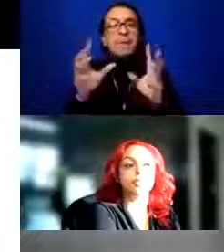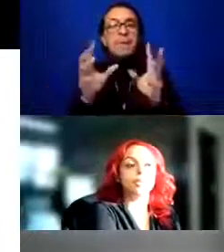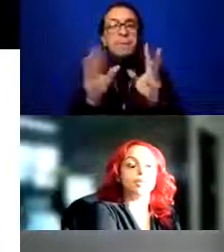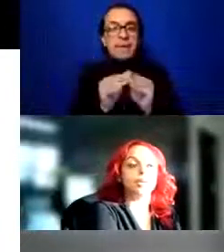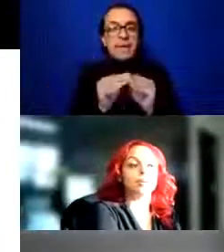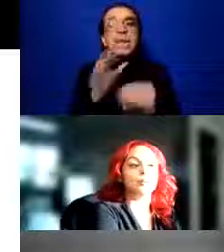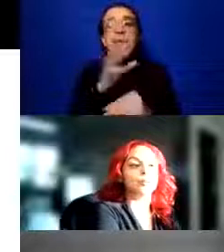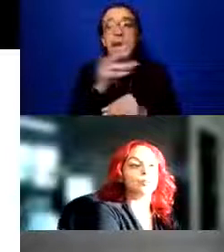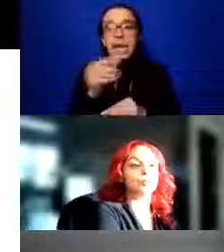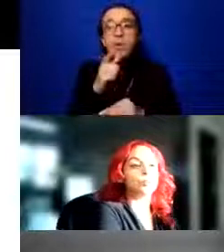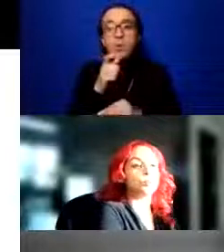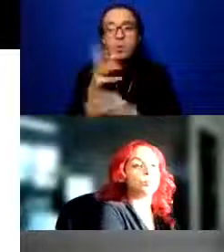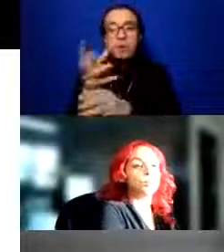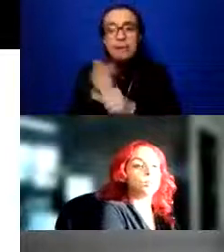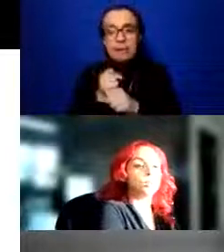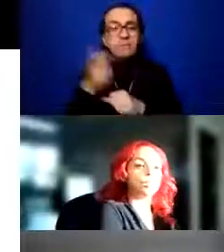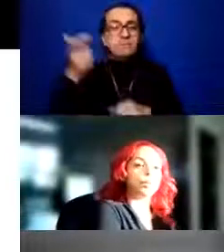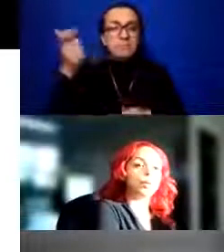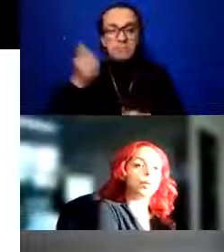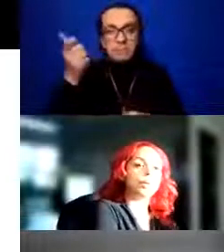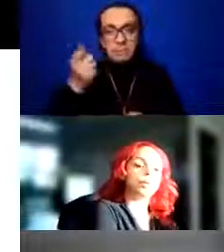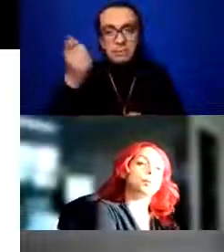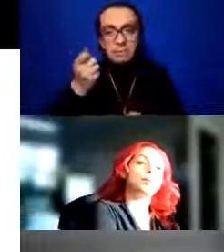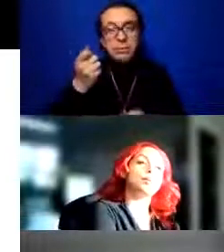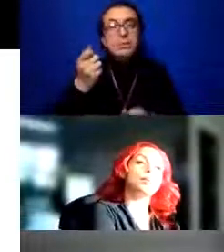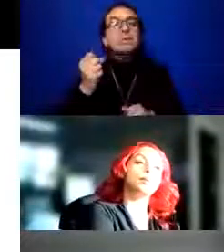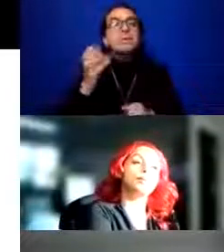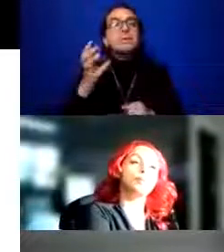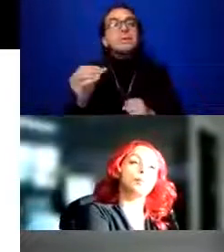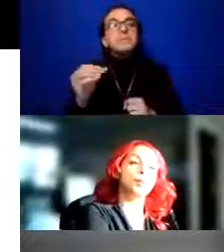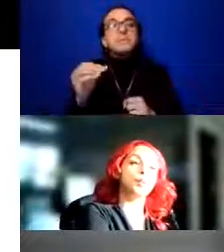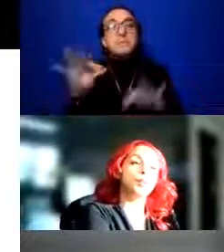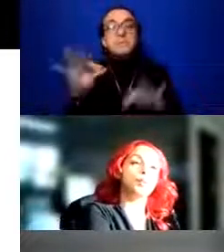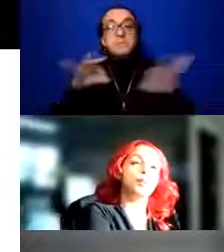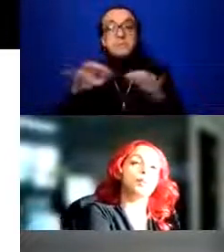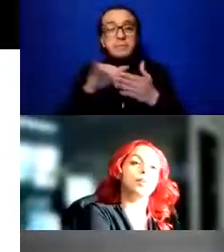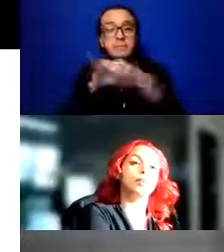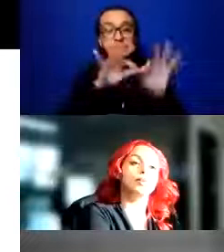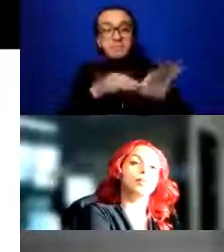stipends. So just a quick rundown of the form.